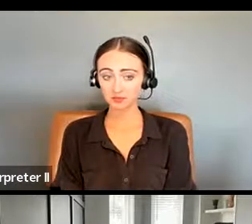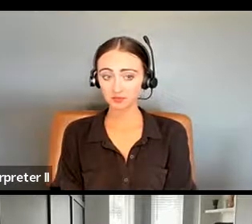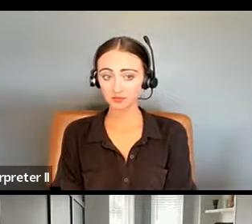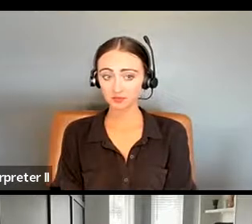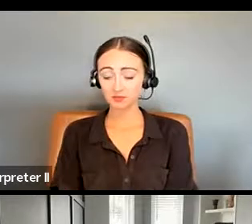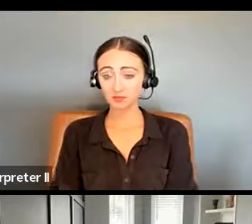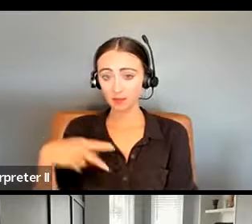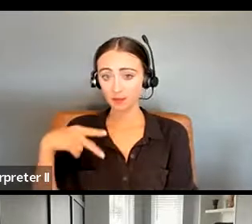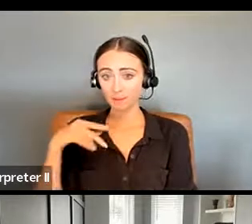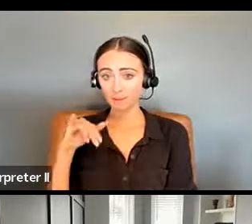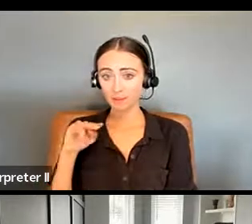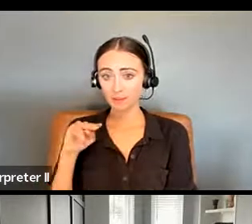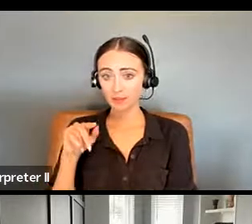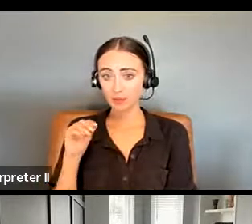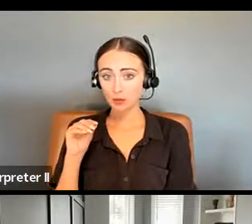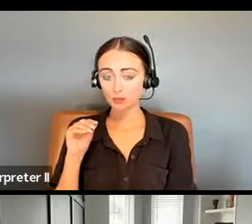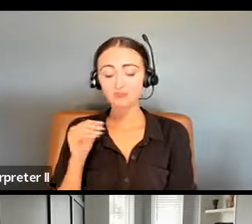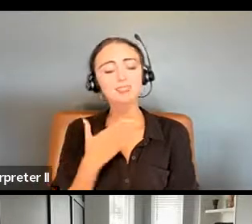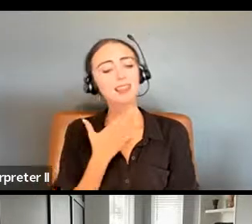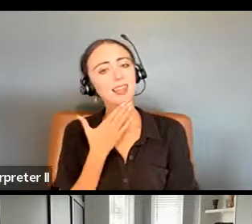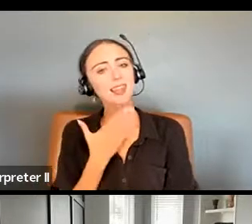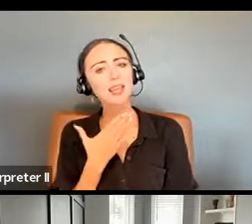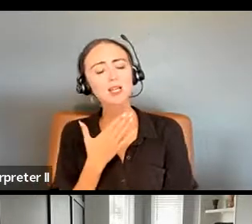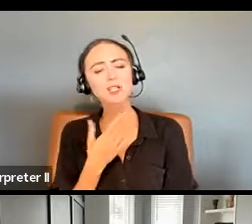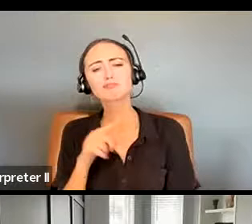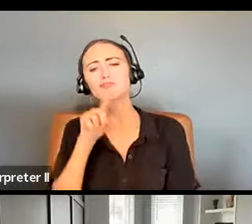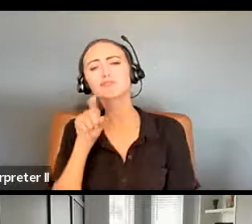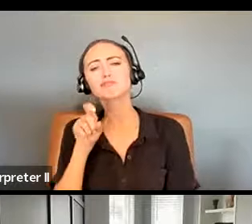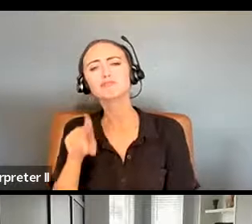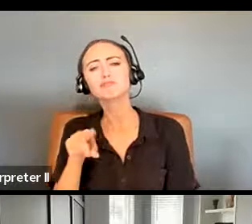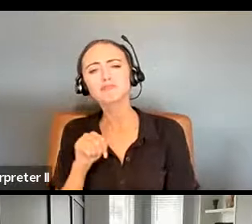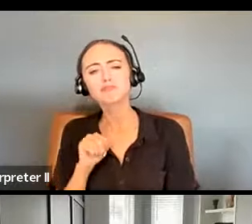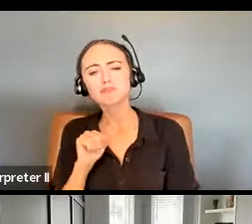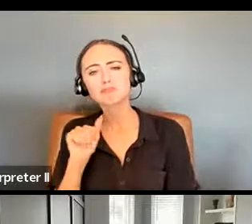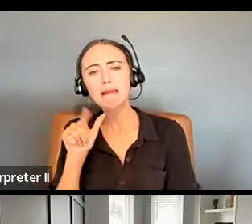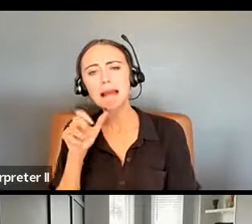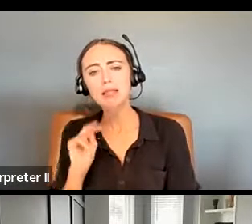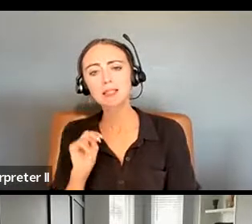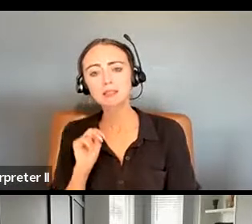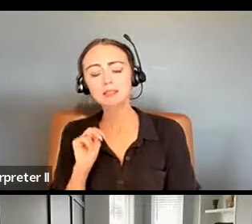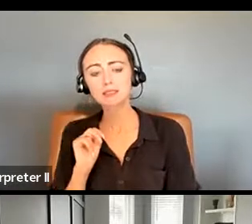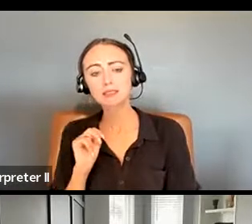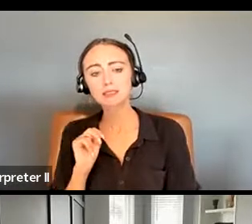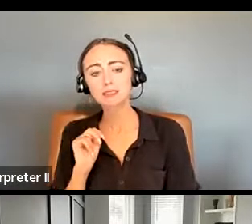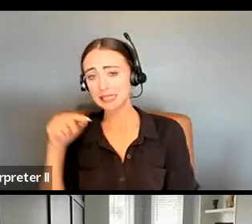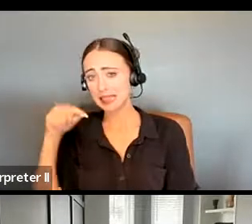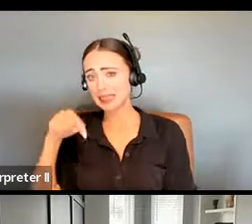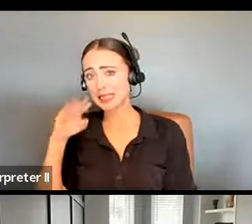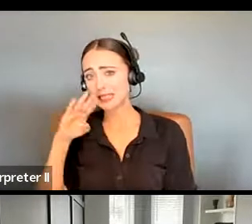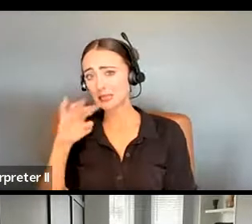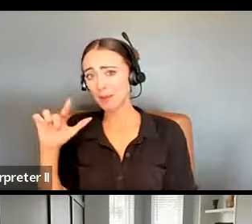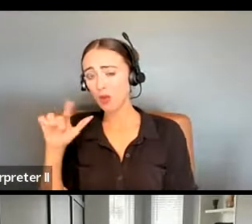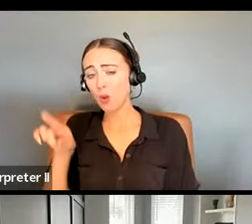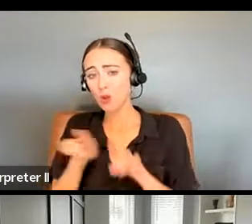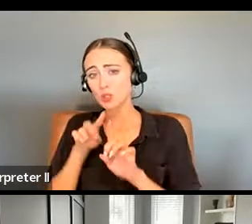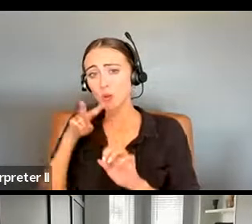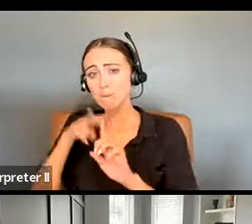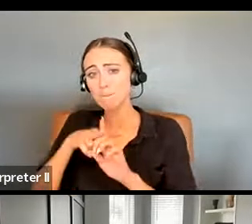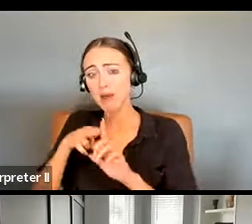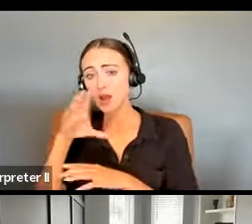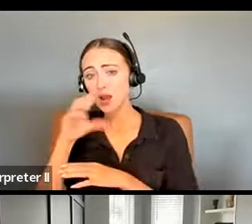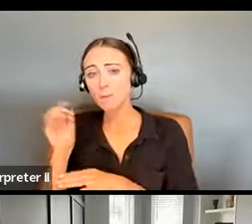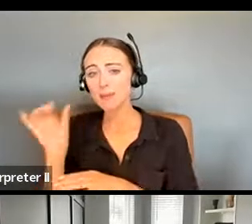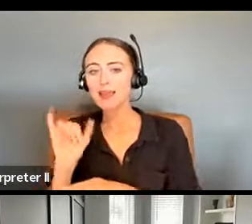Councilmember Pinto. Thank you. Just a quick question for Councilmember Allen. Will this bill also apply to companies